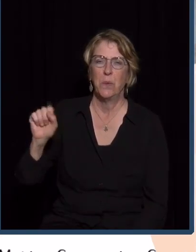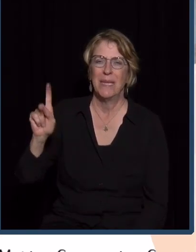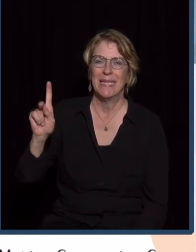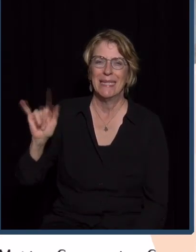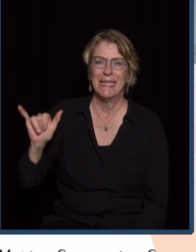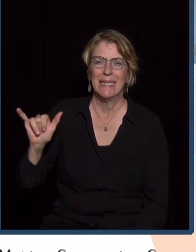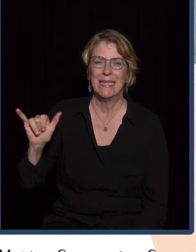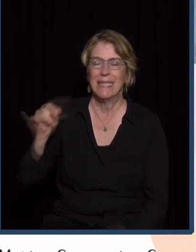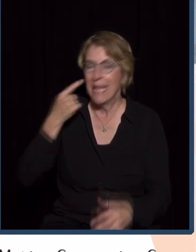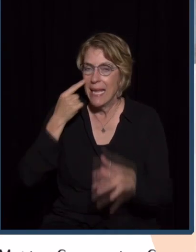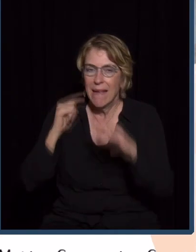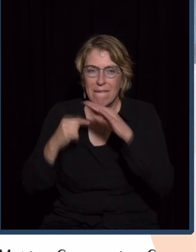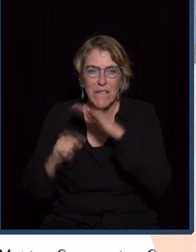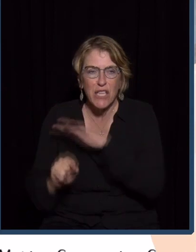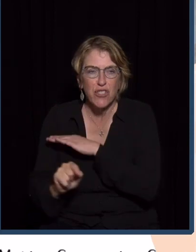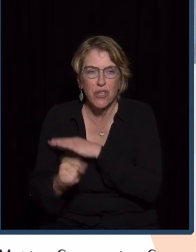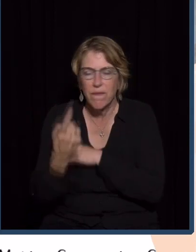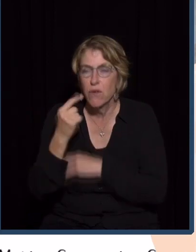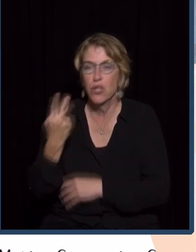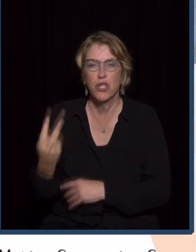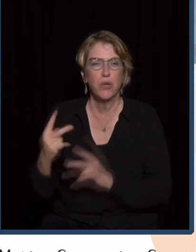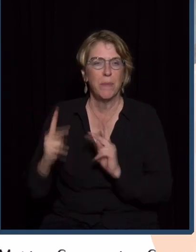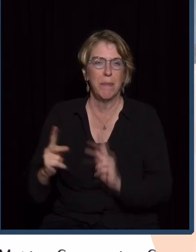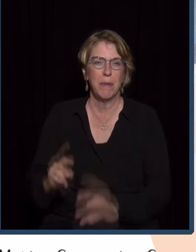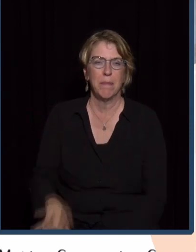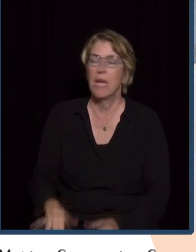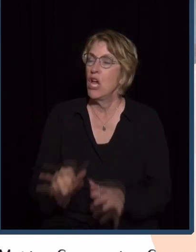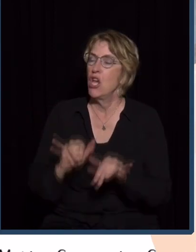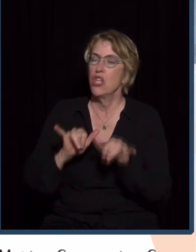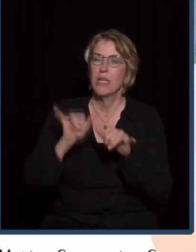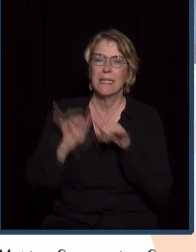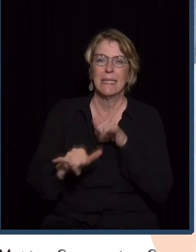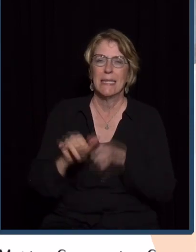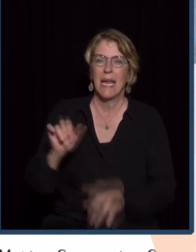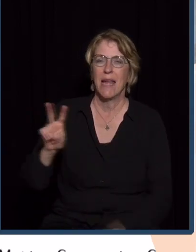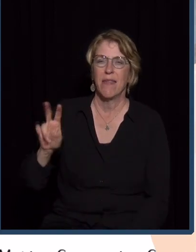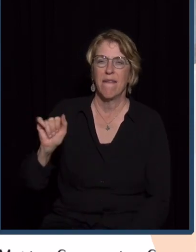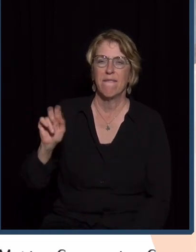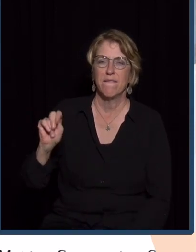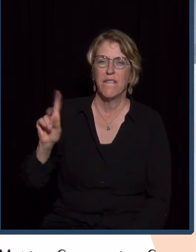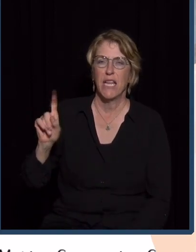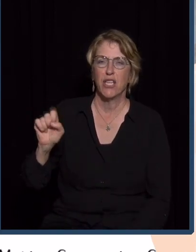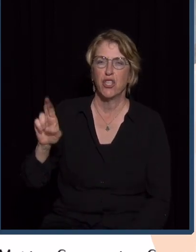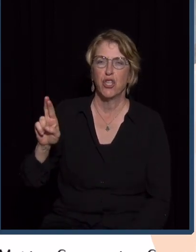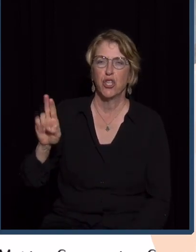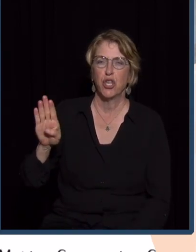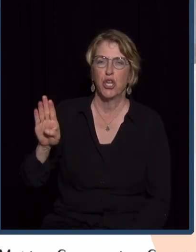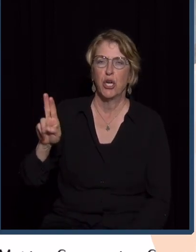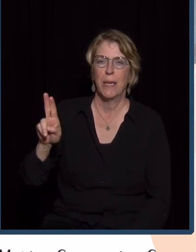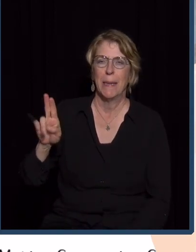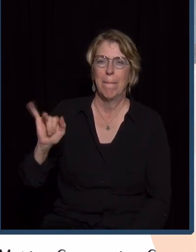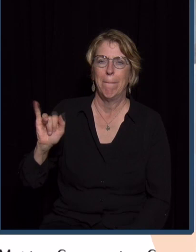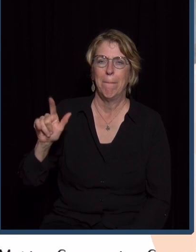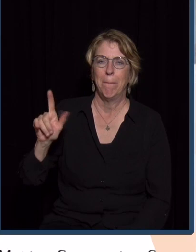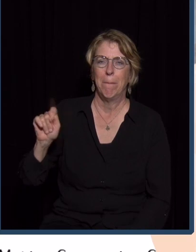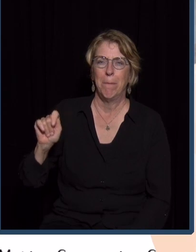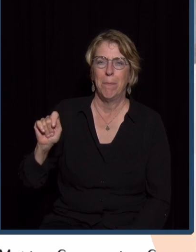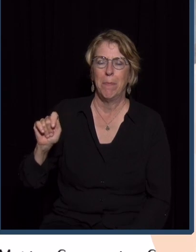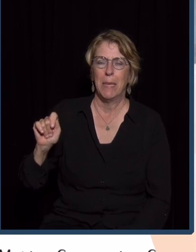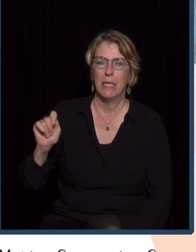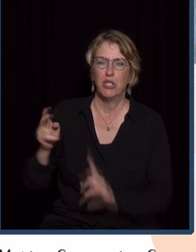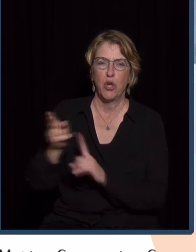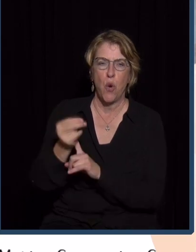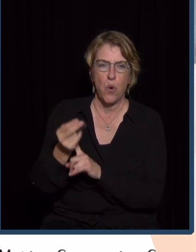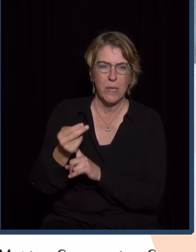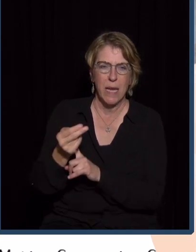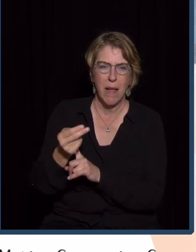in a superior guest room at the Lowe's Vanderbilt Hotel to take in the sights and sounds of Music City, USA.